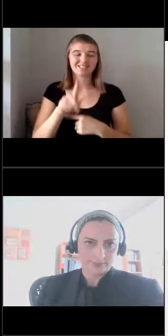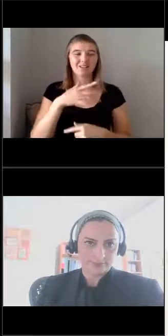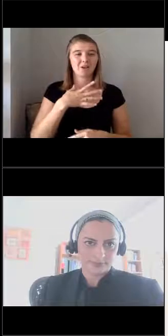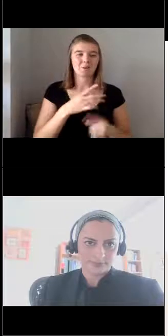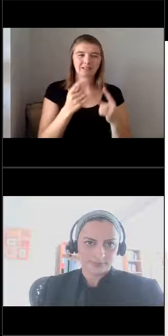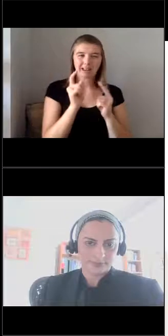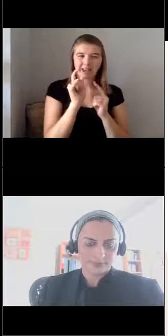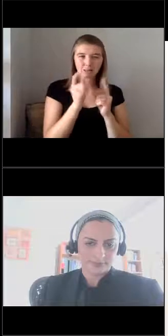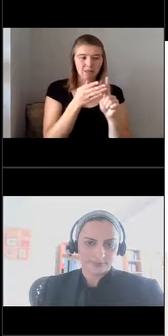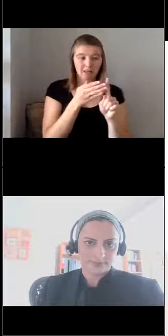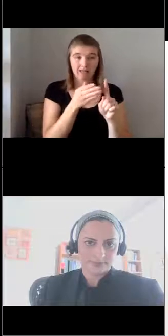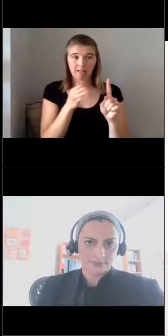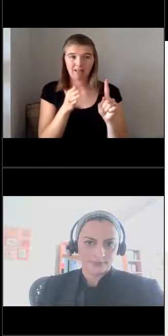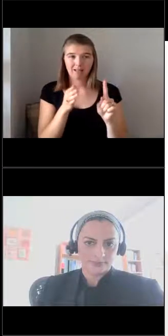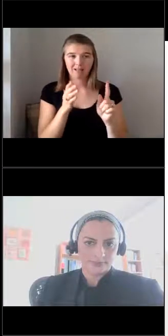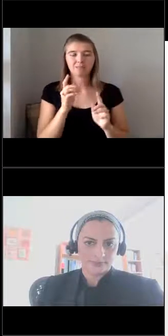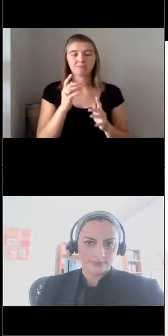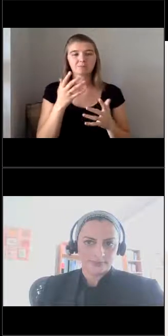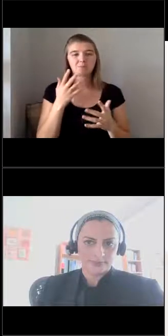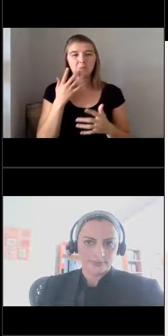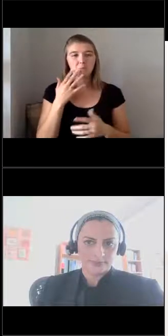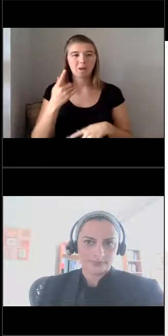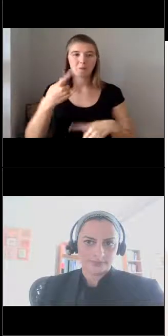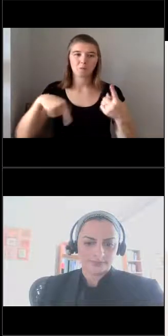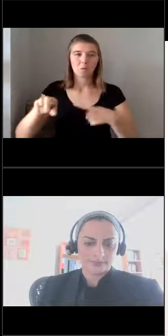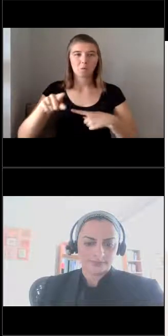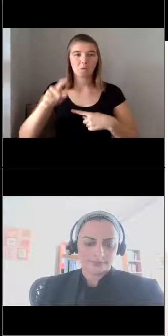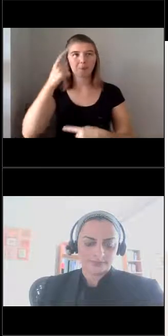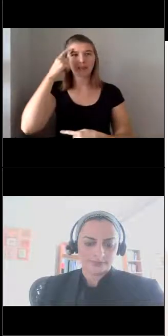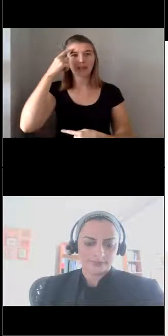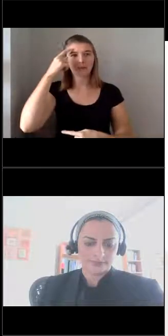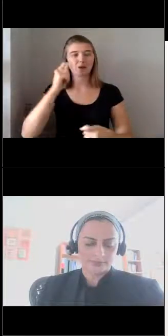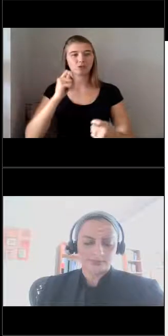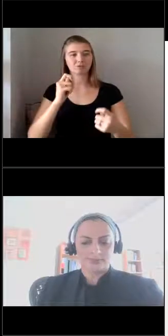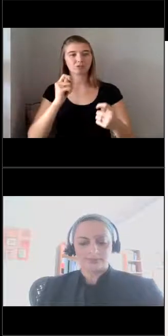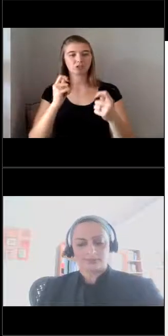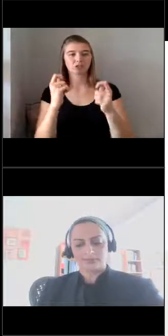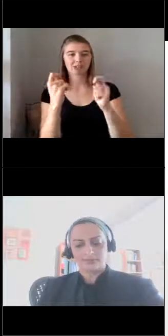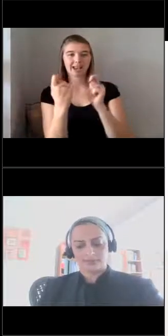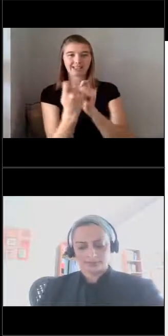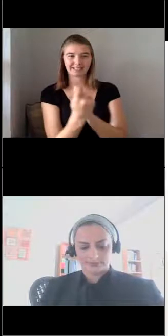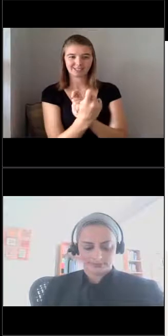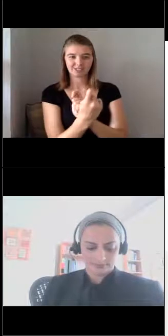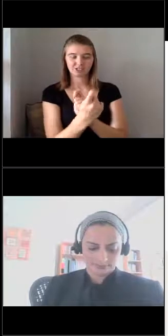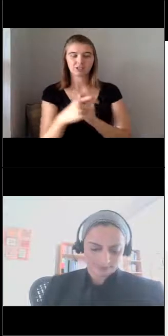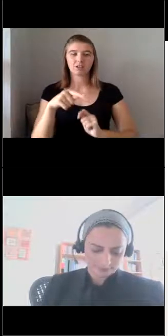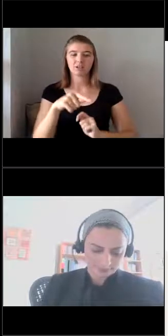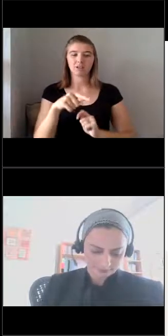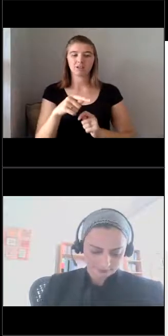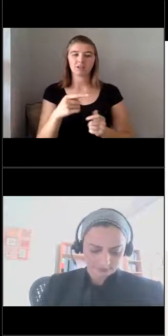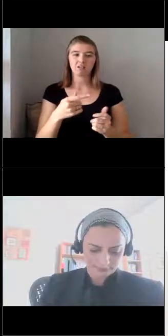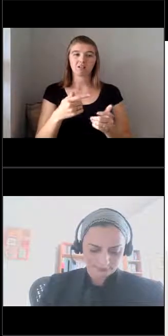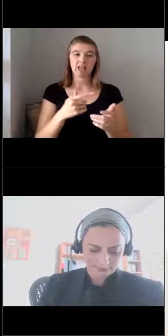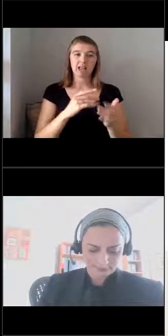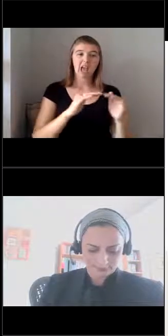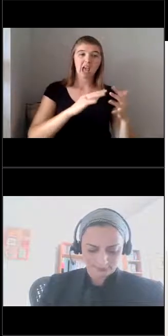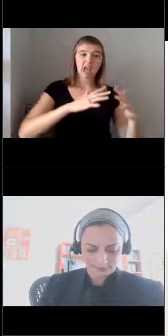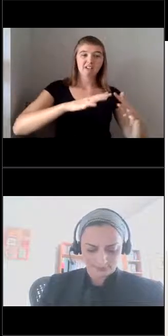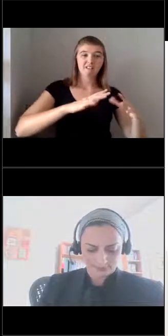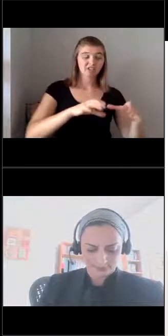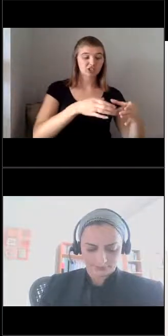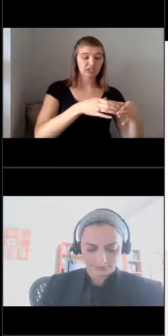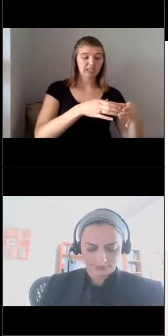when we think about adjusting to change and when we think about the difference between an average team and an excellent team,